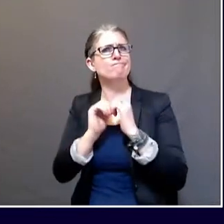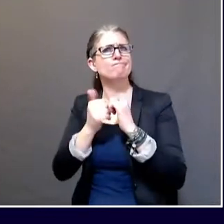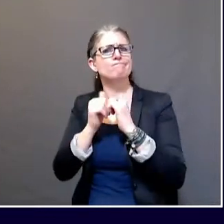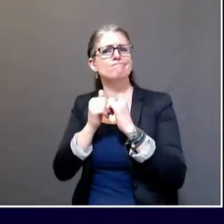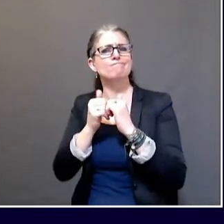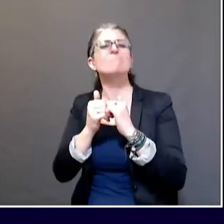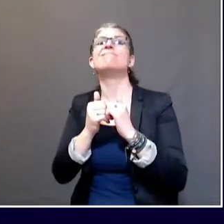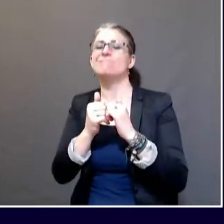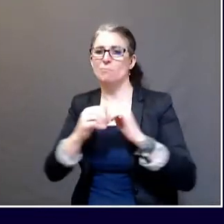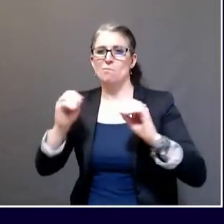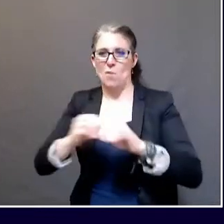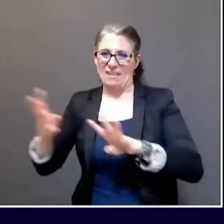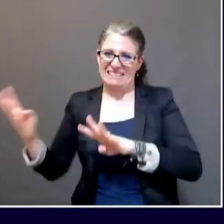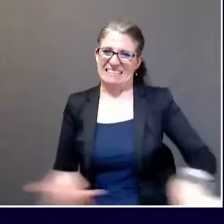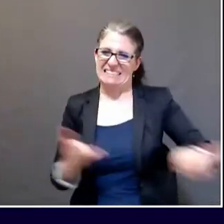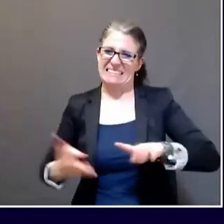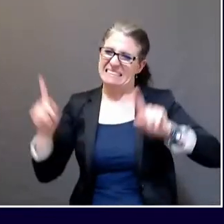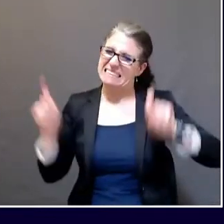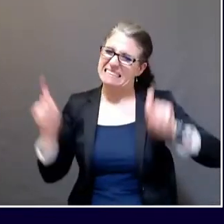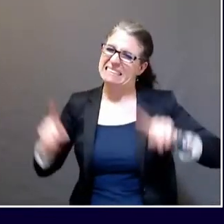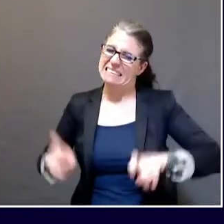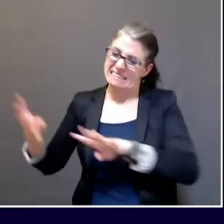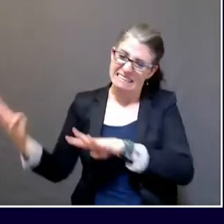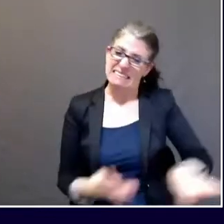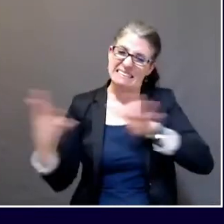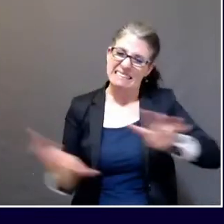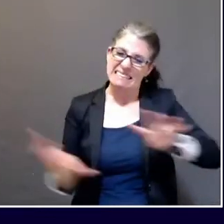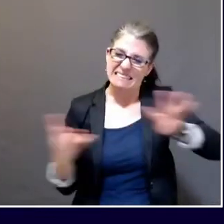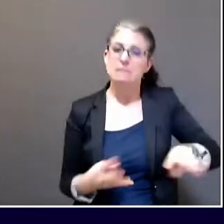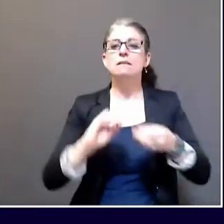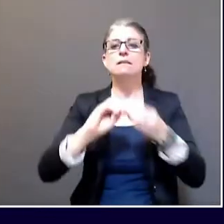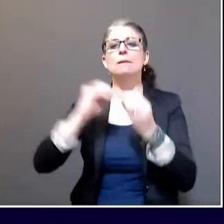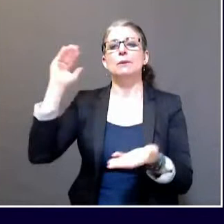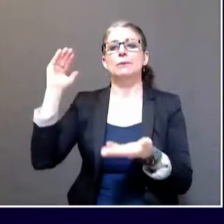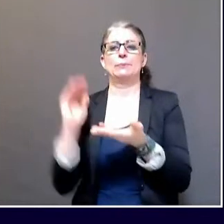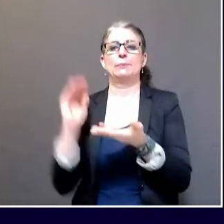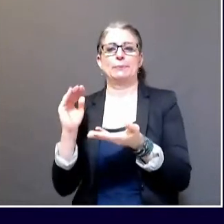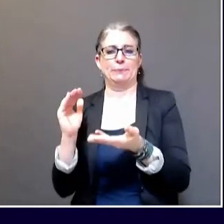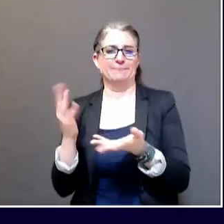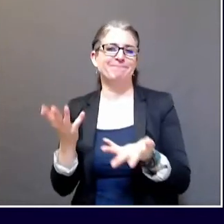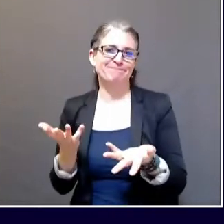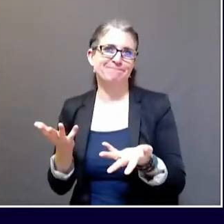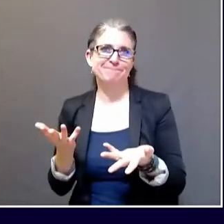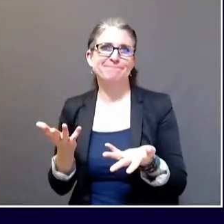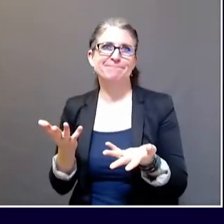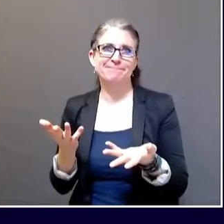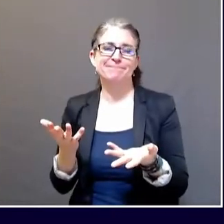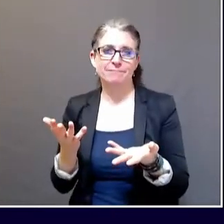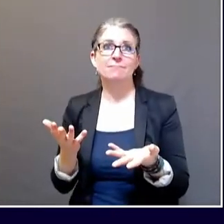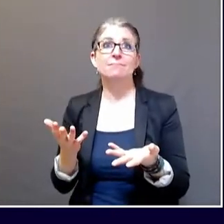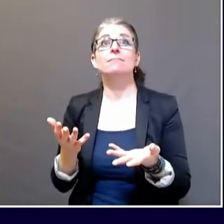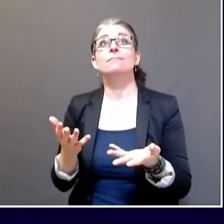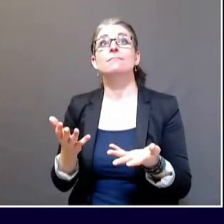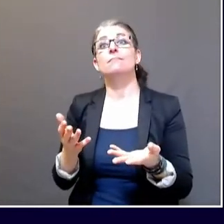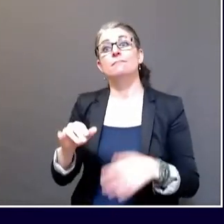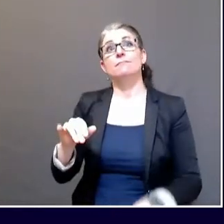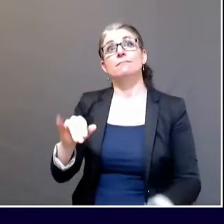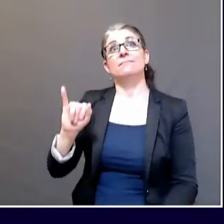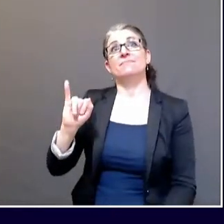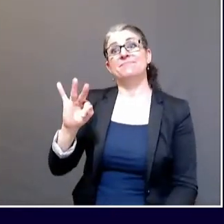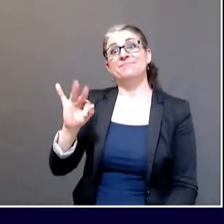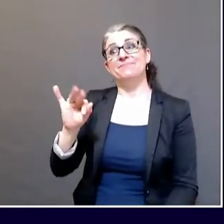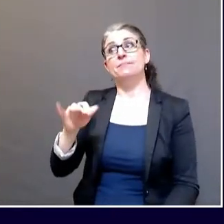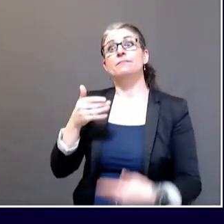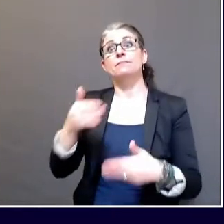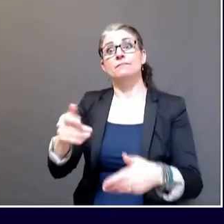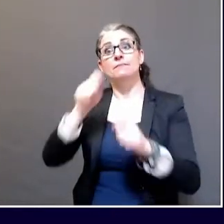testing that has occurred across the state, specifically around PCR tests. Now, turning to antigen tests for a minute, where